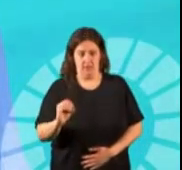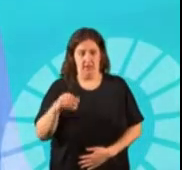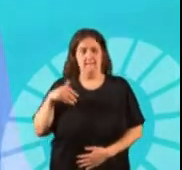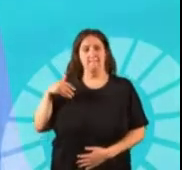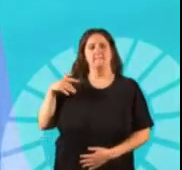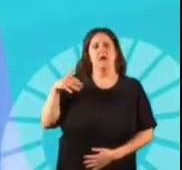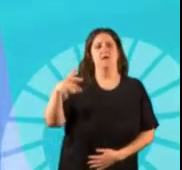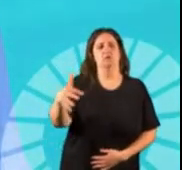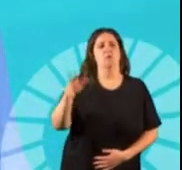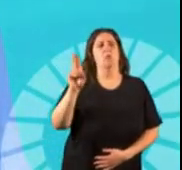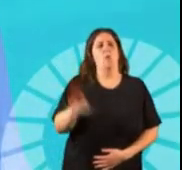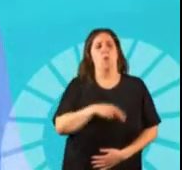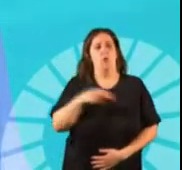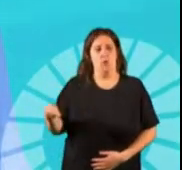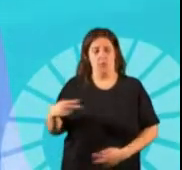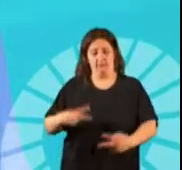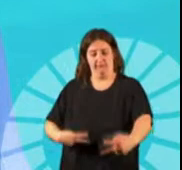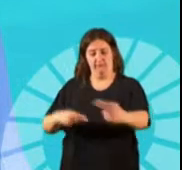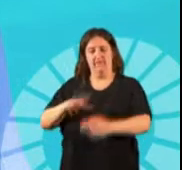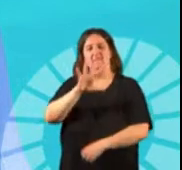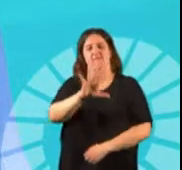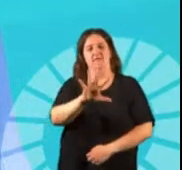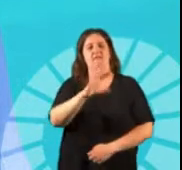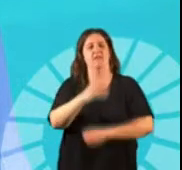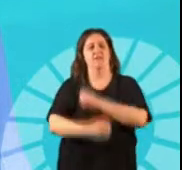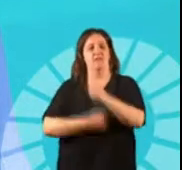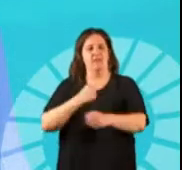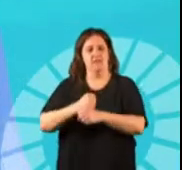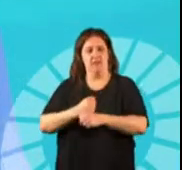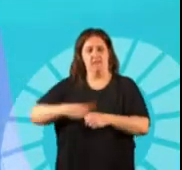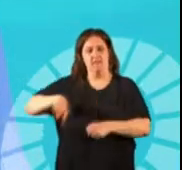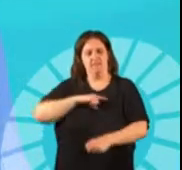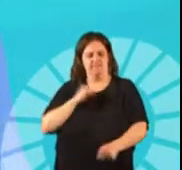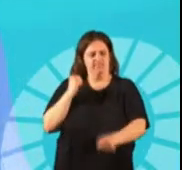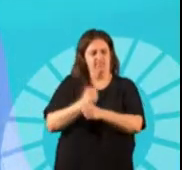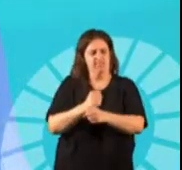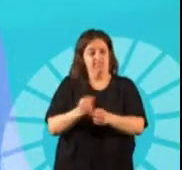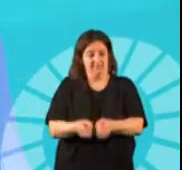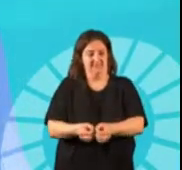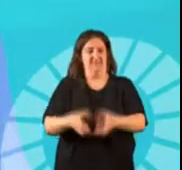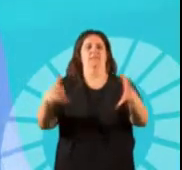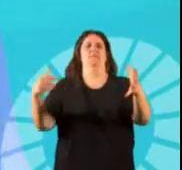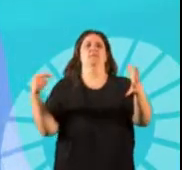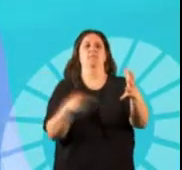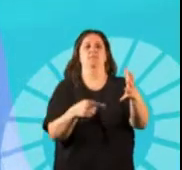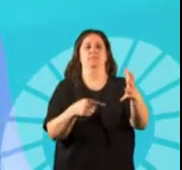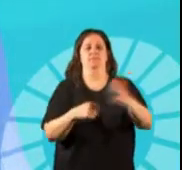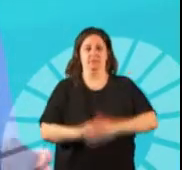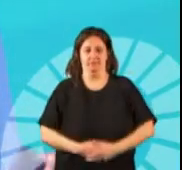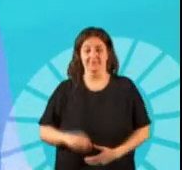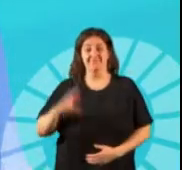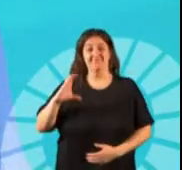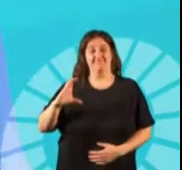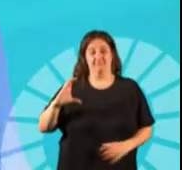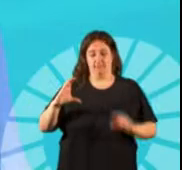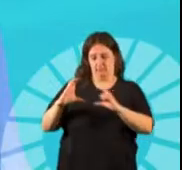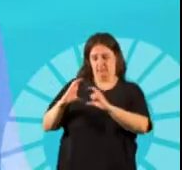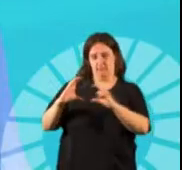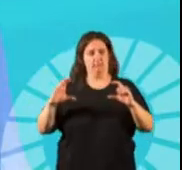will allocate 80 million euros of this amount to advancing gender equality in technology and